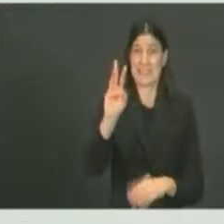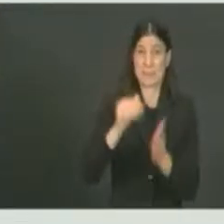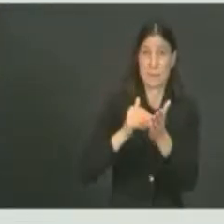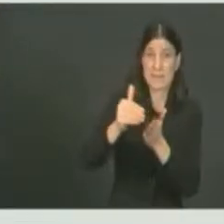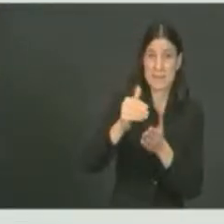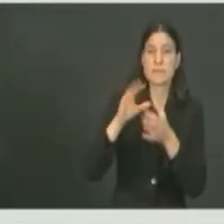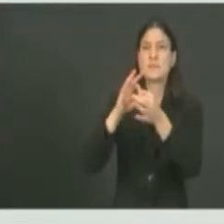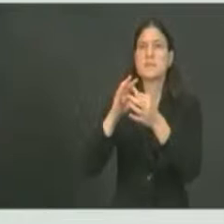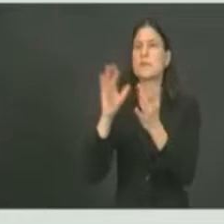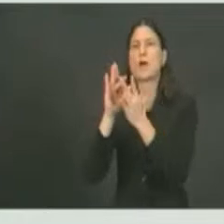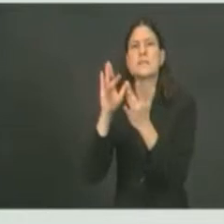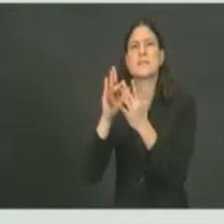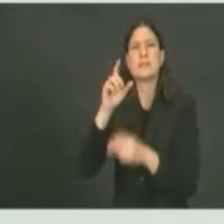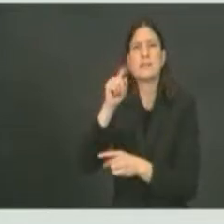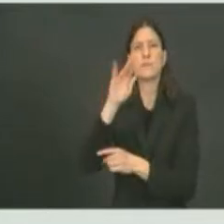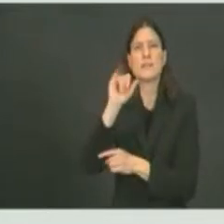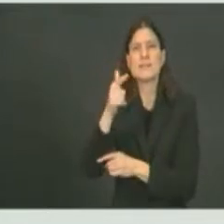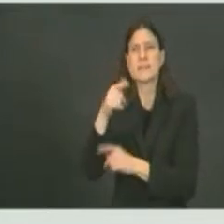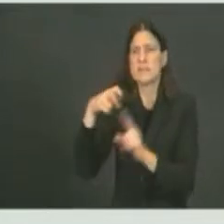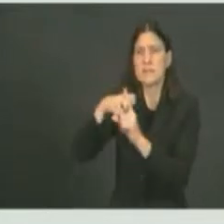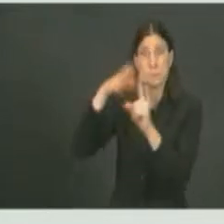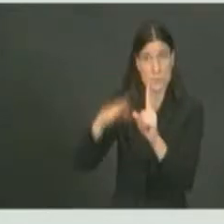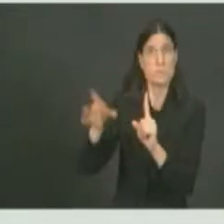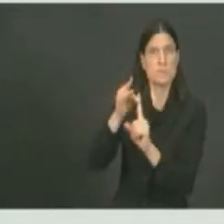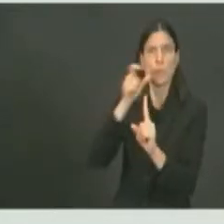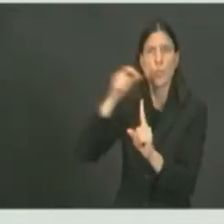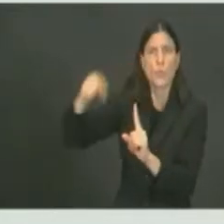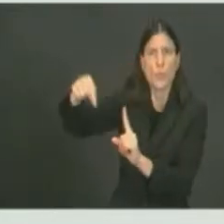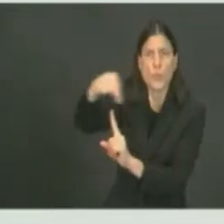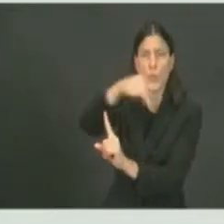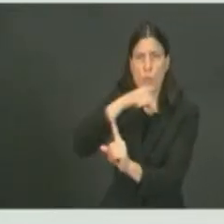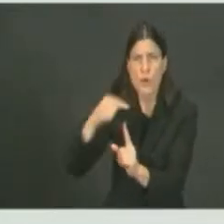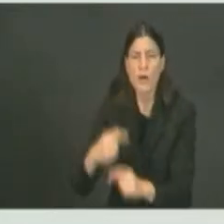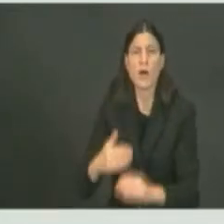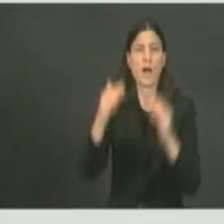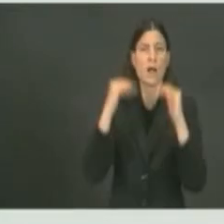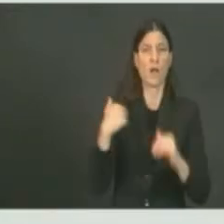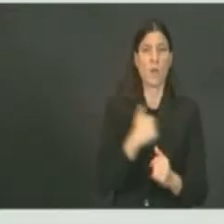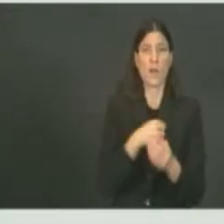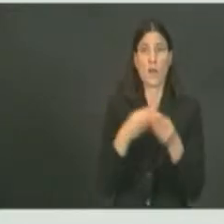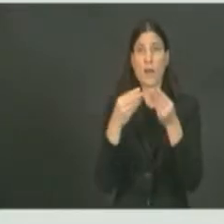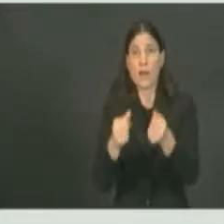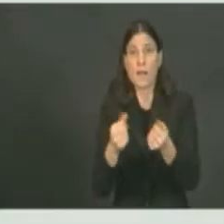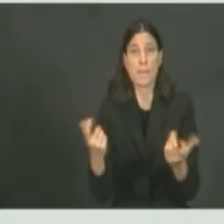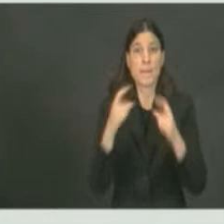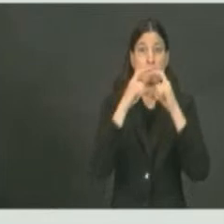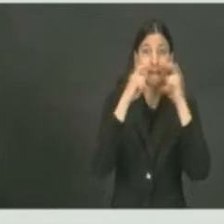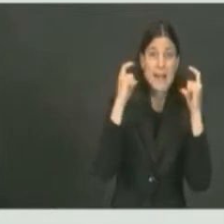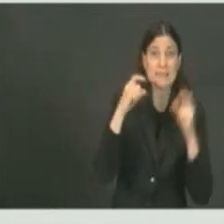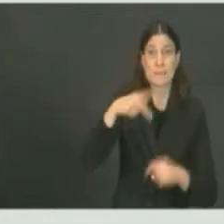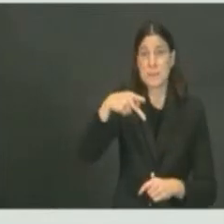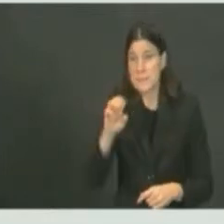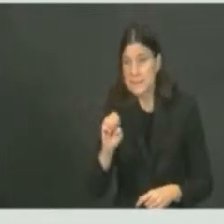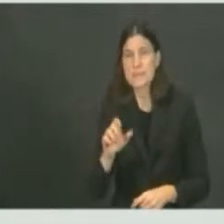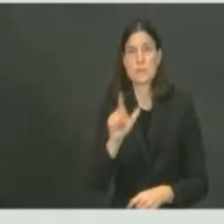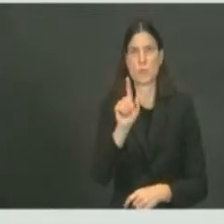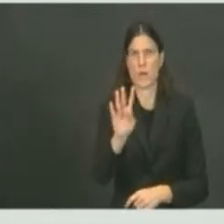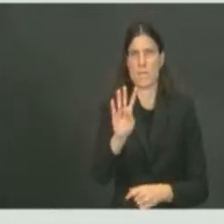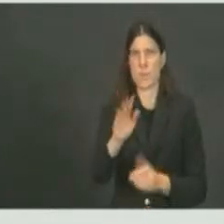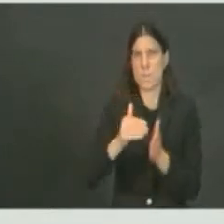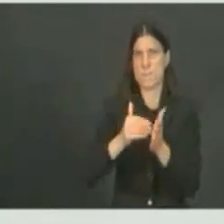so that's ventilators, N95, gloves, face shields, masks, which we've gotten out to nursing homes, hospitals, the National